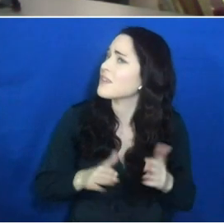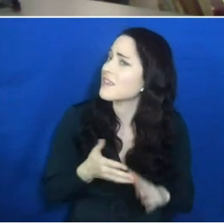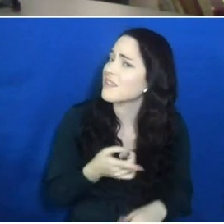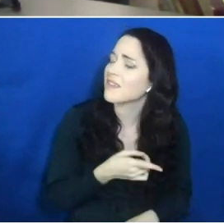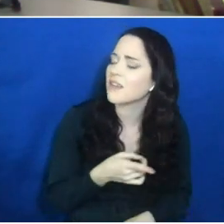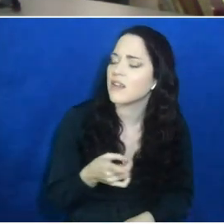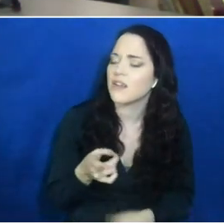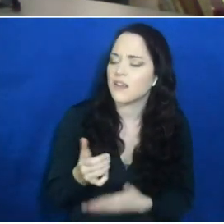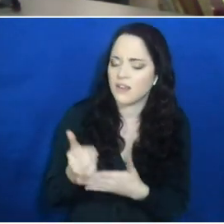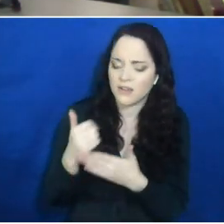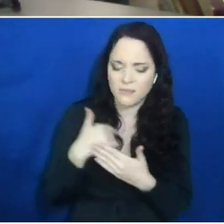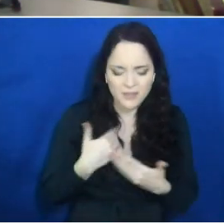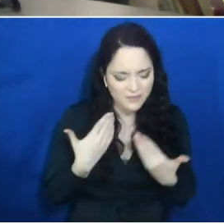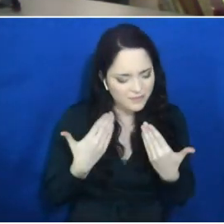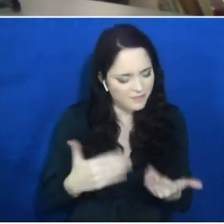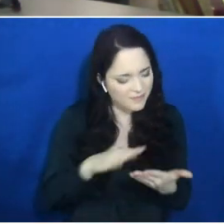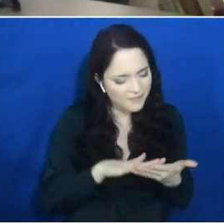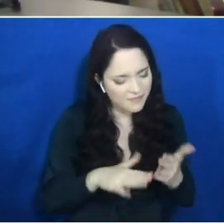Forgiveness.